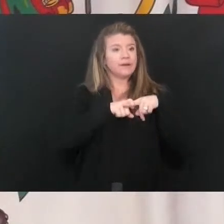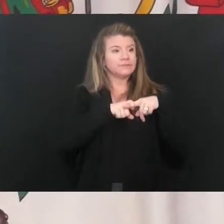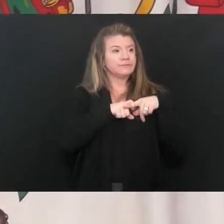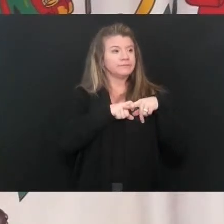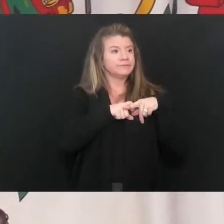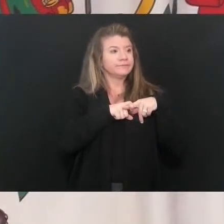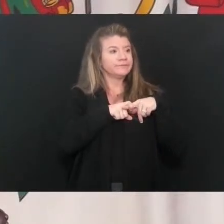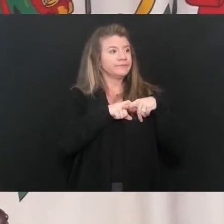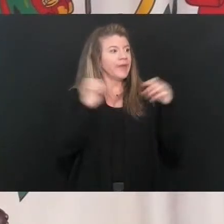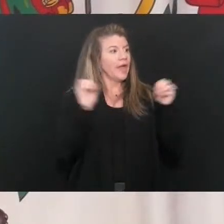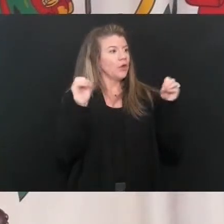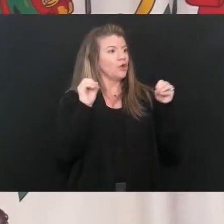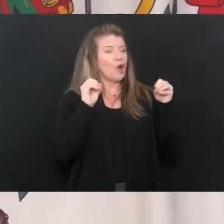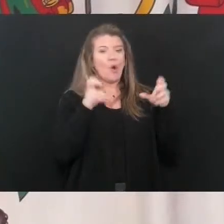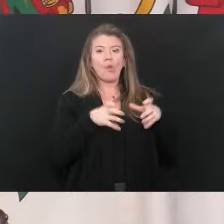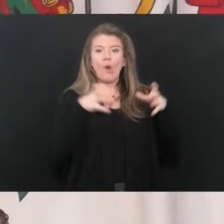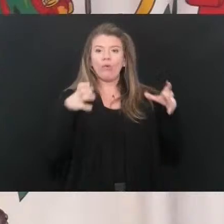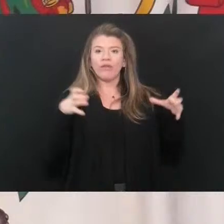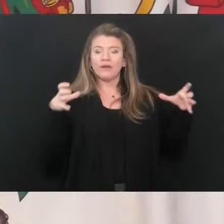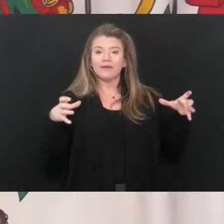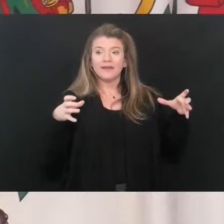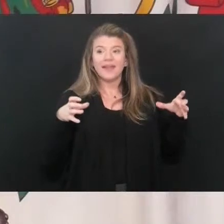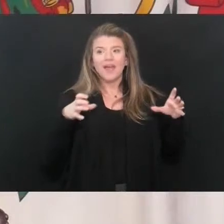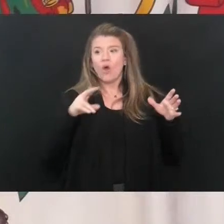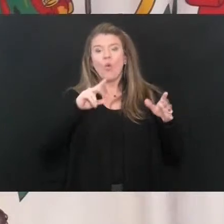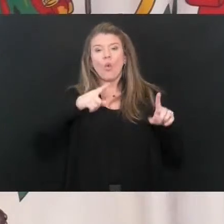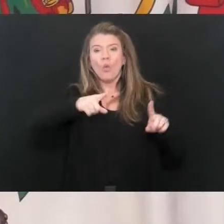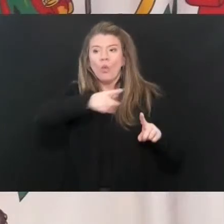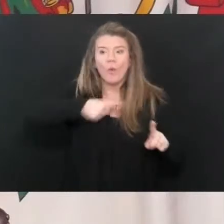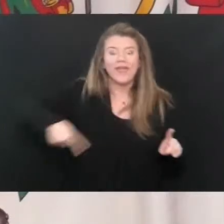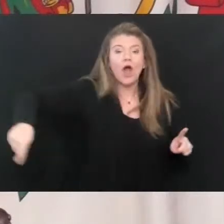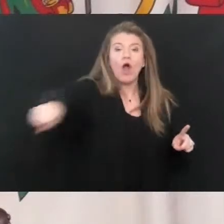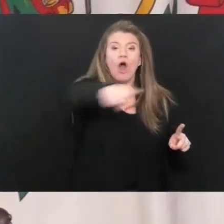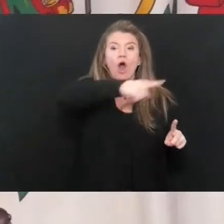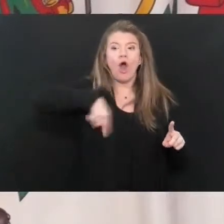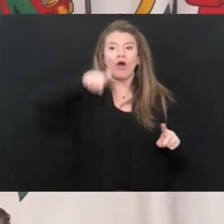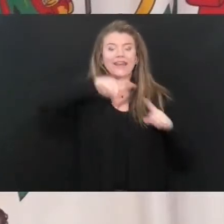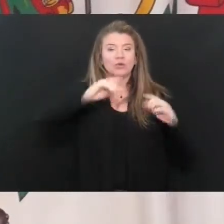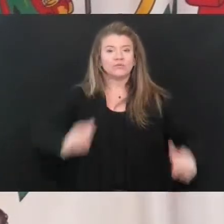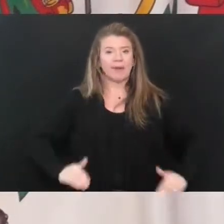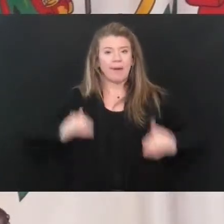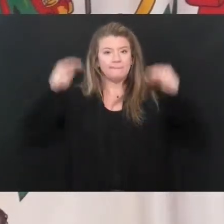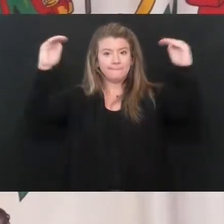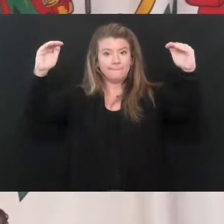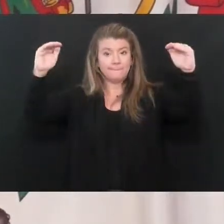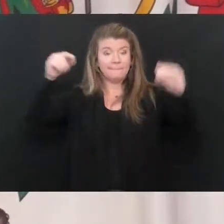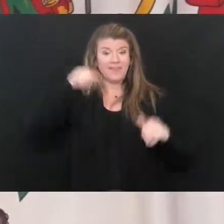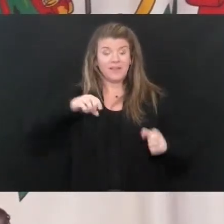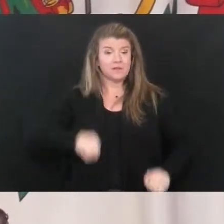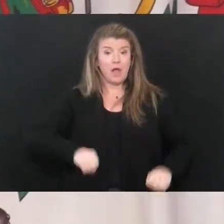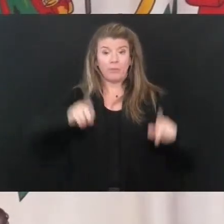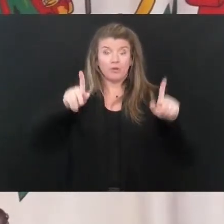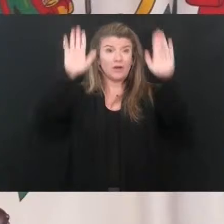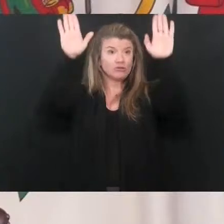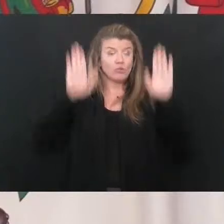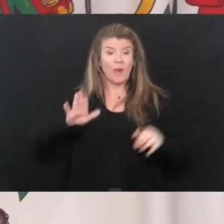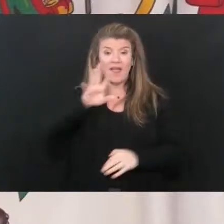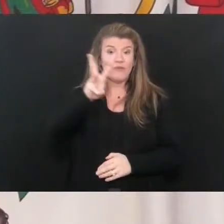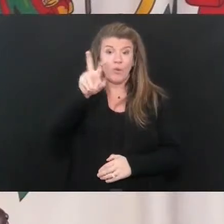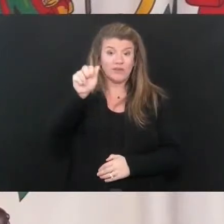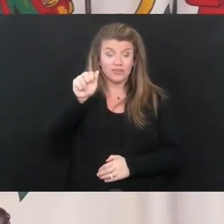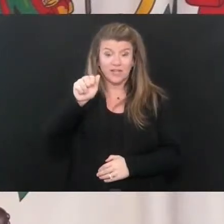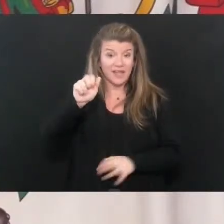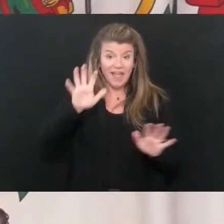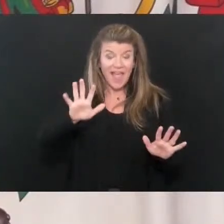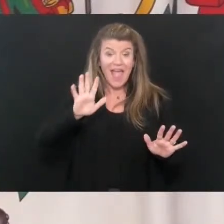We absolutely should all step up. This is an opportunity for West Virginia beyond belief. And the other last thing I'd say